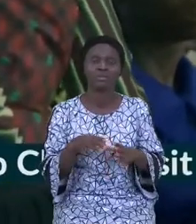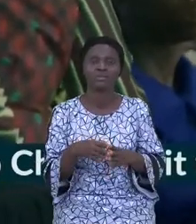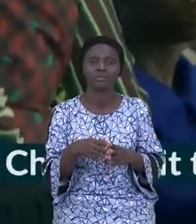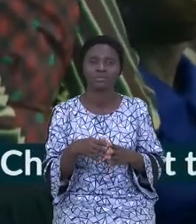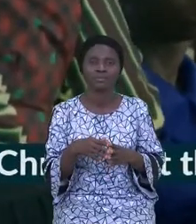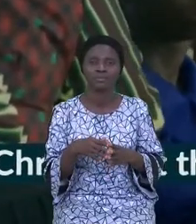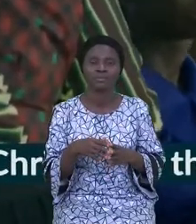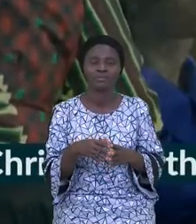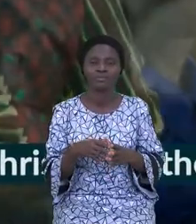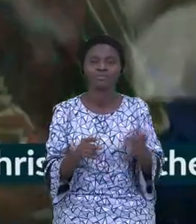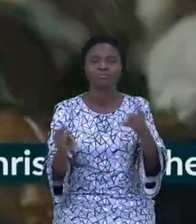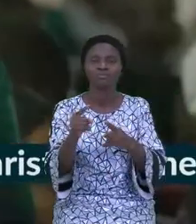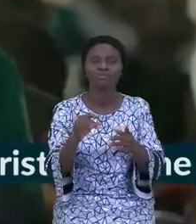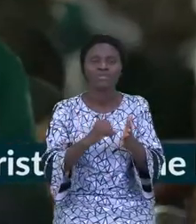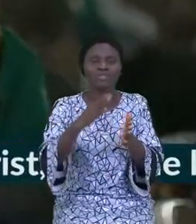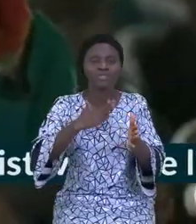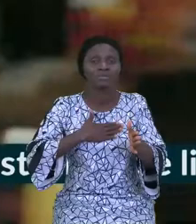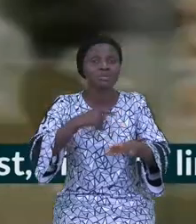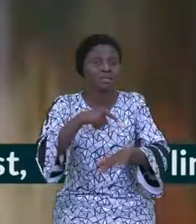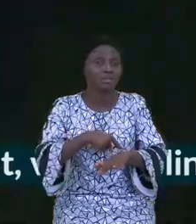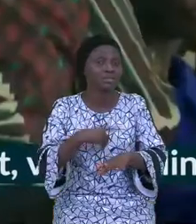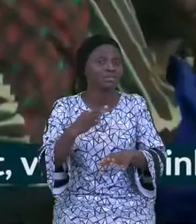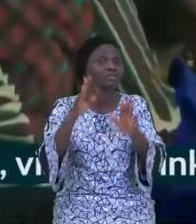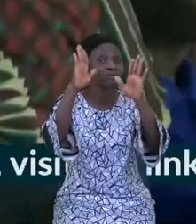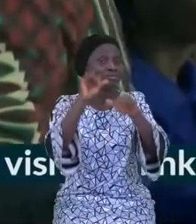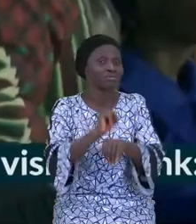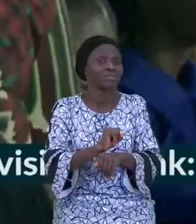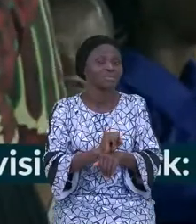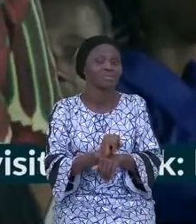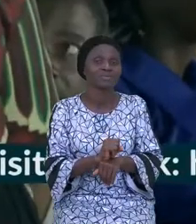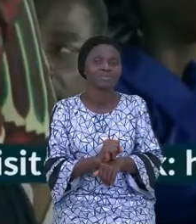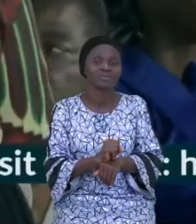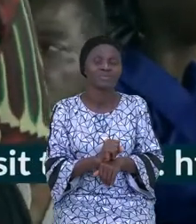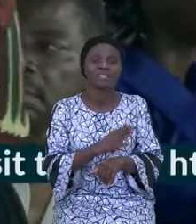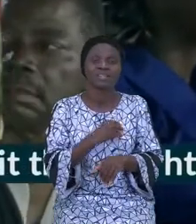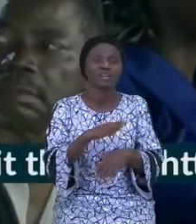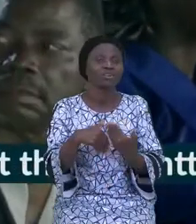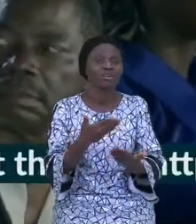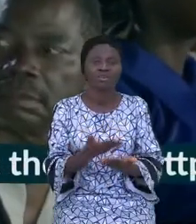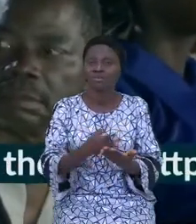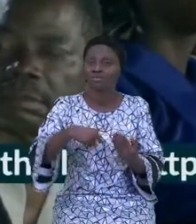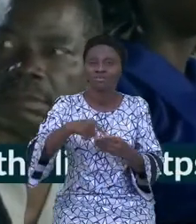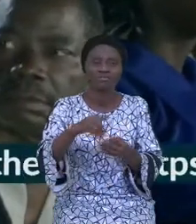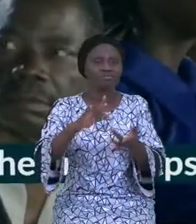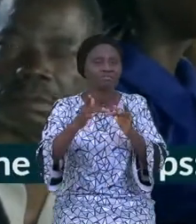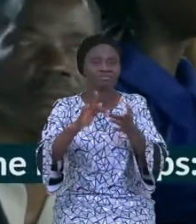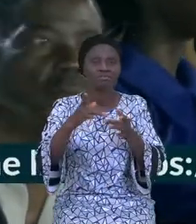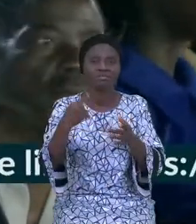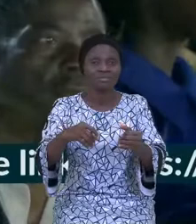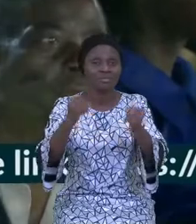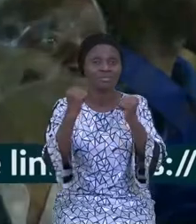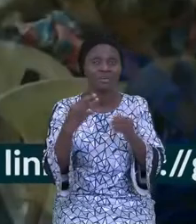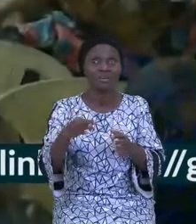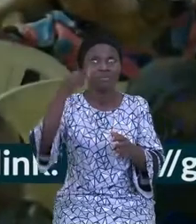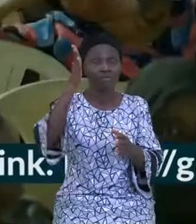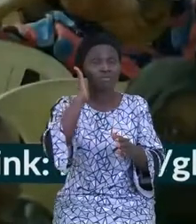also my night, and is your night all together. And all over the globe, the power of God will reach